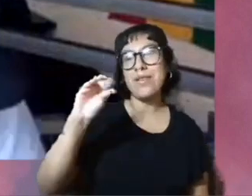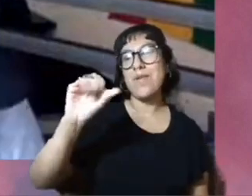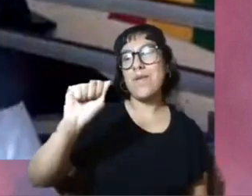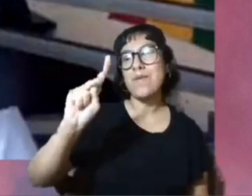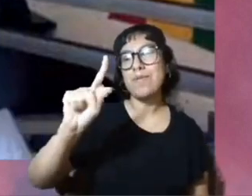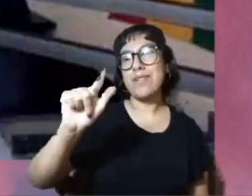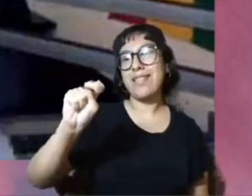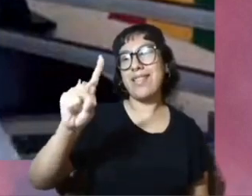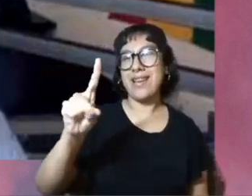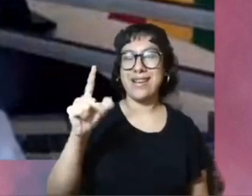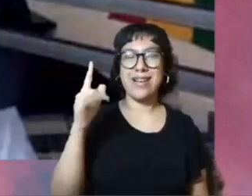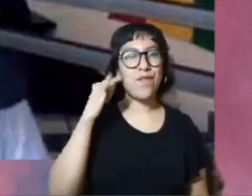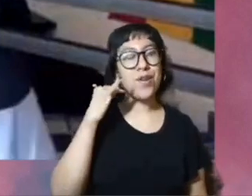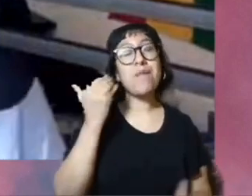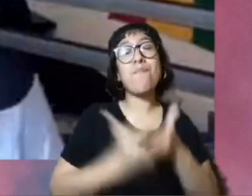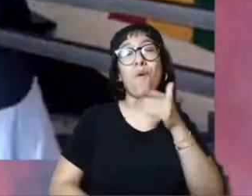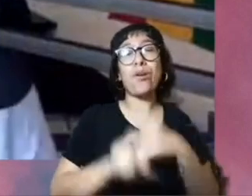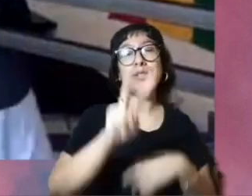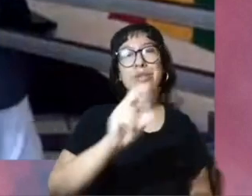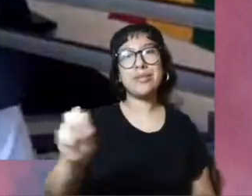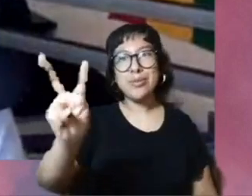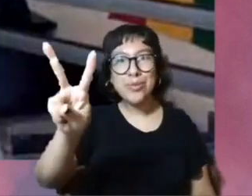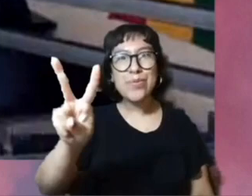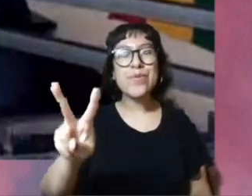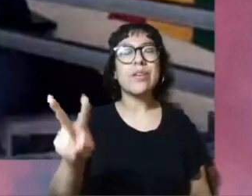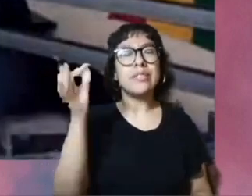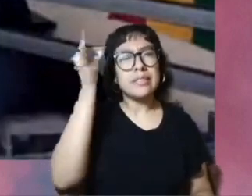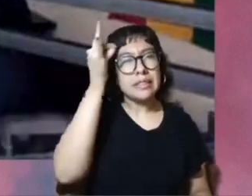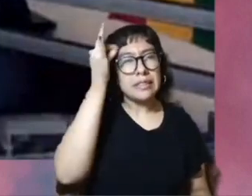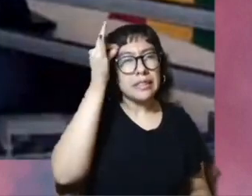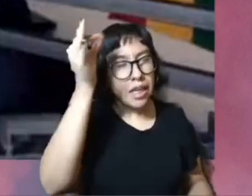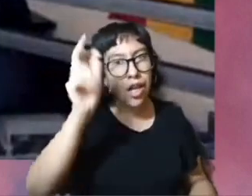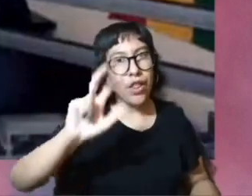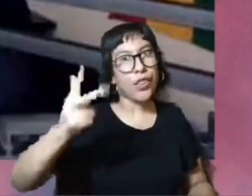born in the year 2002, reading On the Brink of the Third